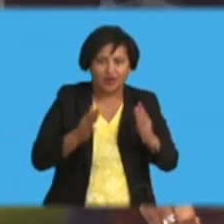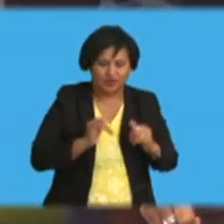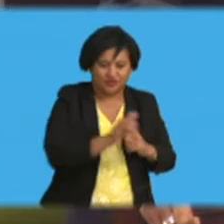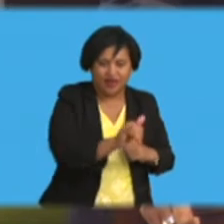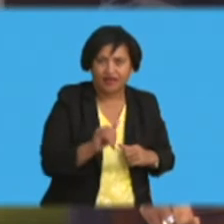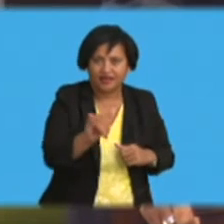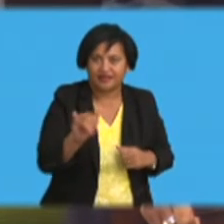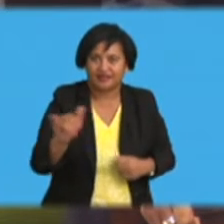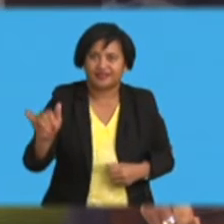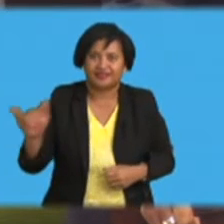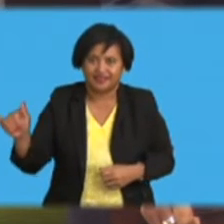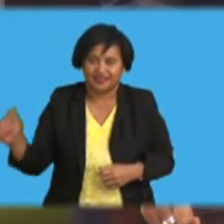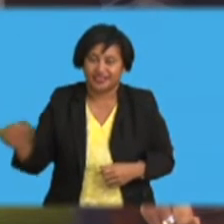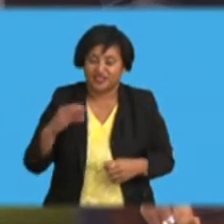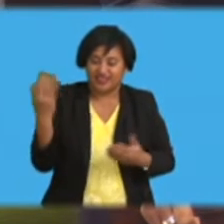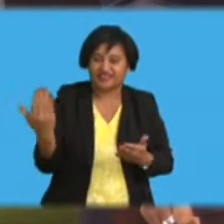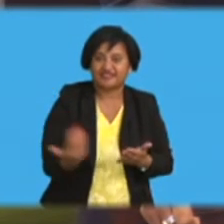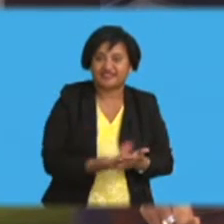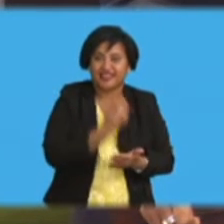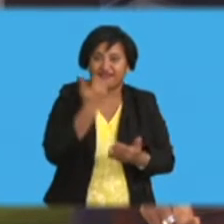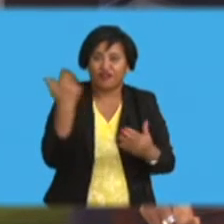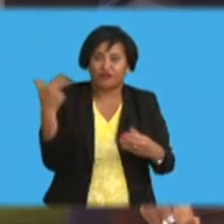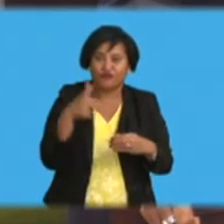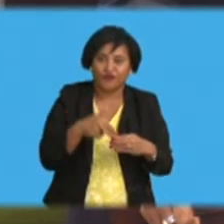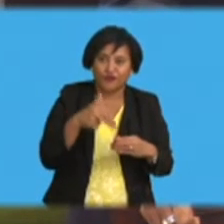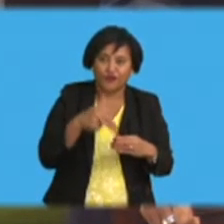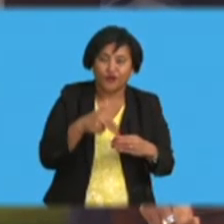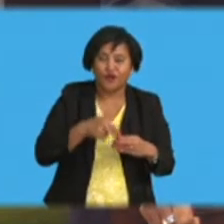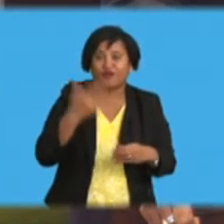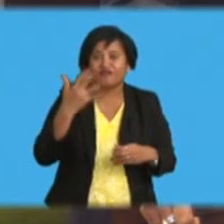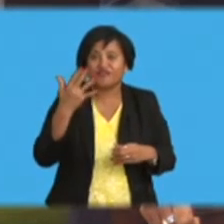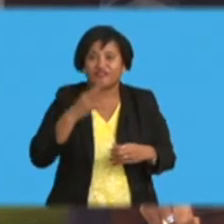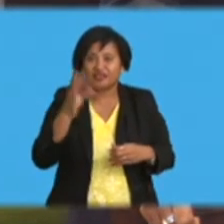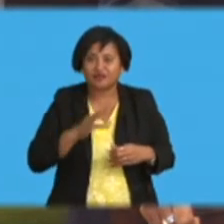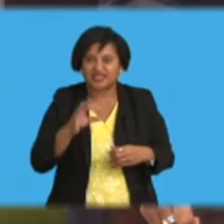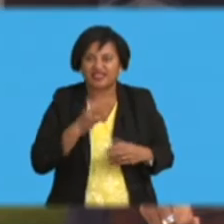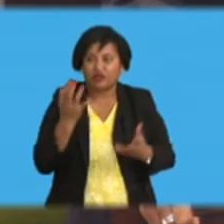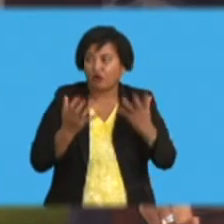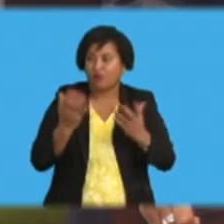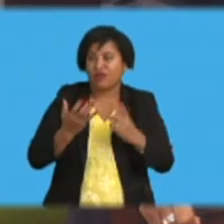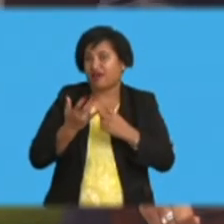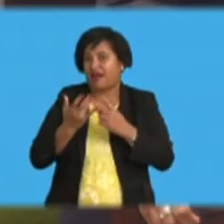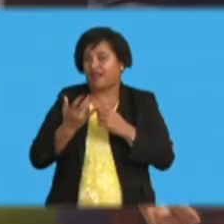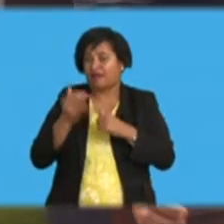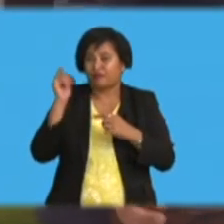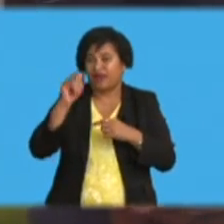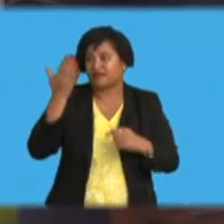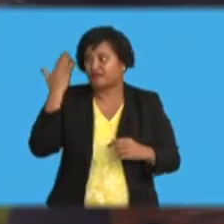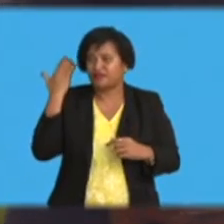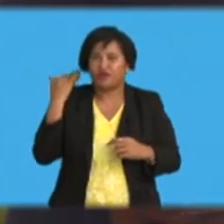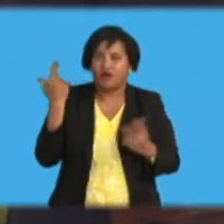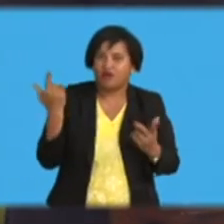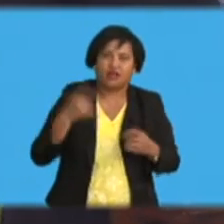economics and offers fuel savings of 15% compared to the previous generation of aircraft. Its enhanced interior,